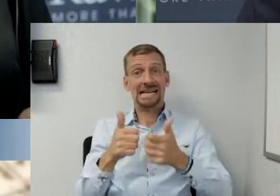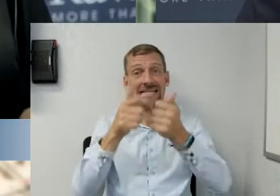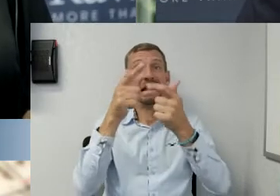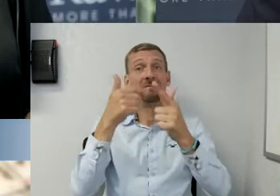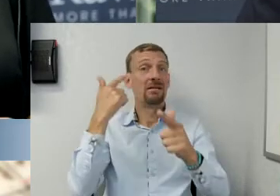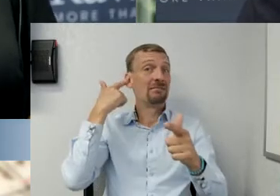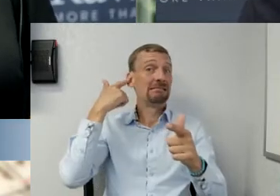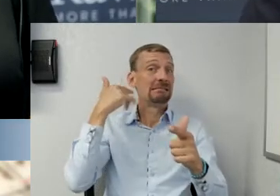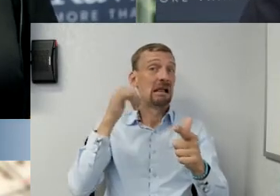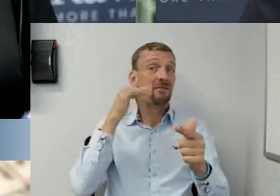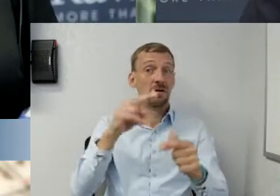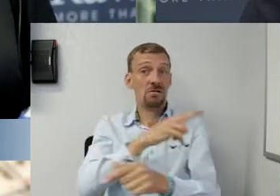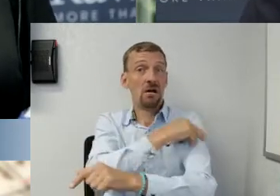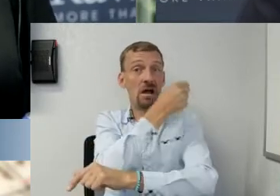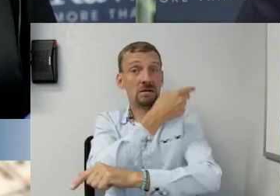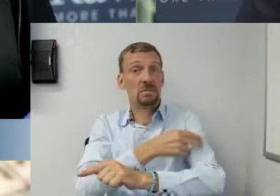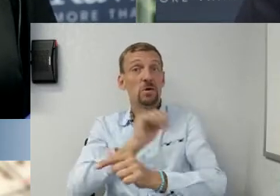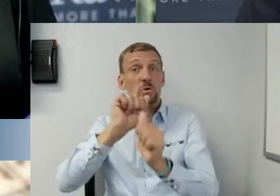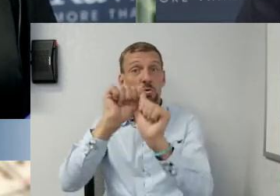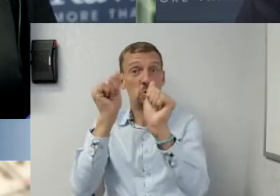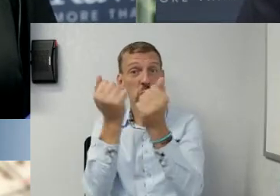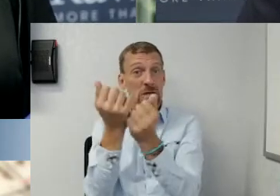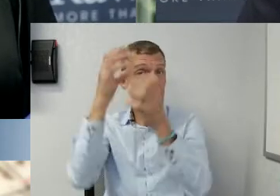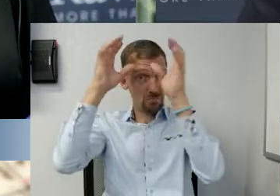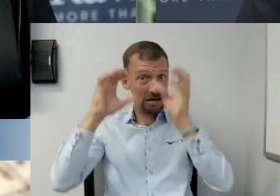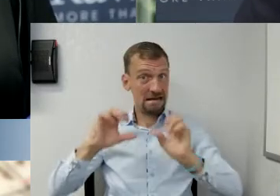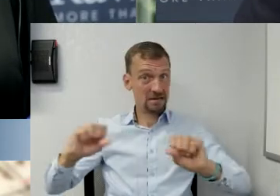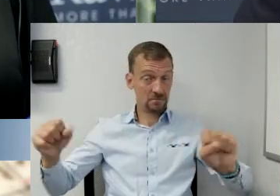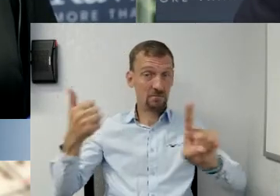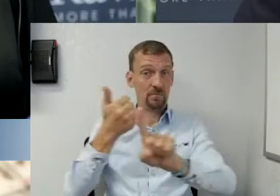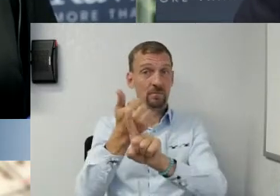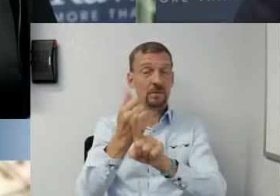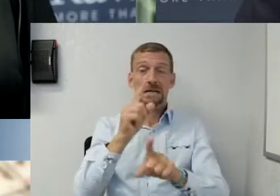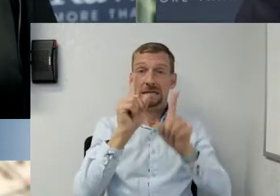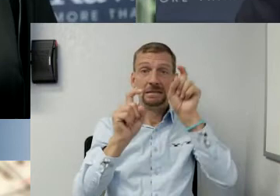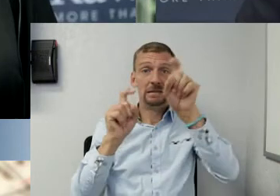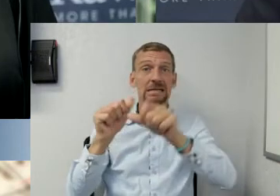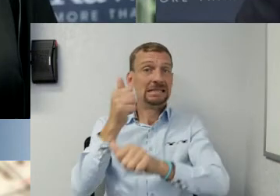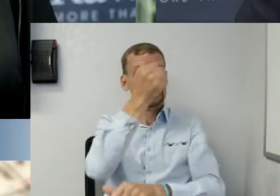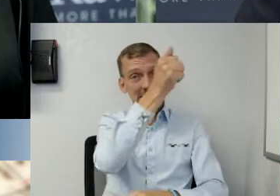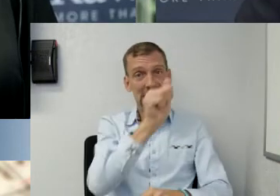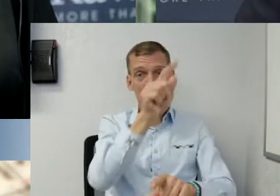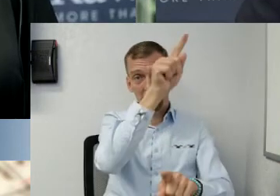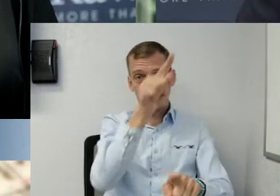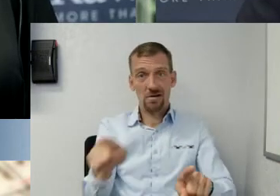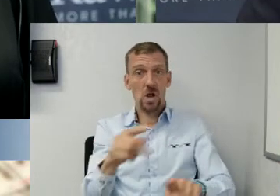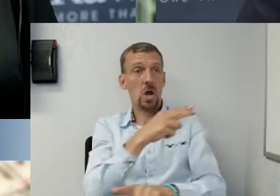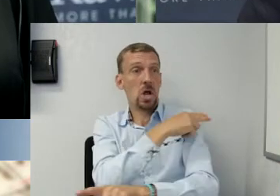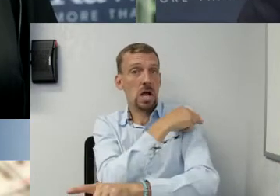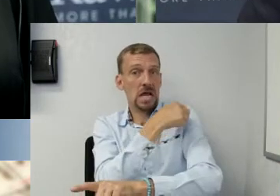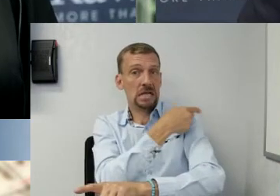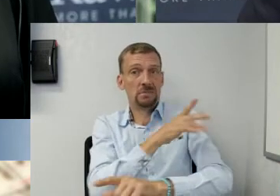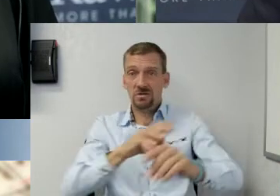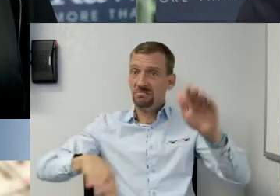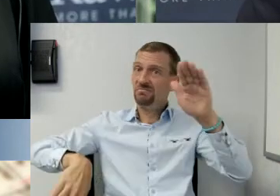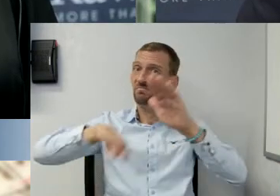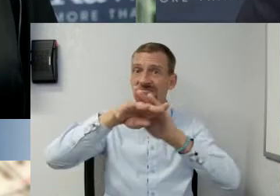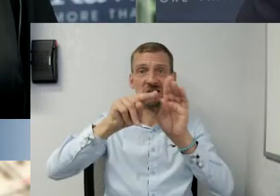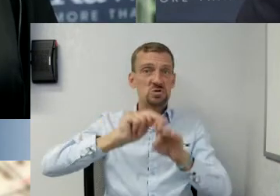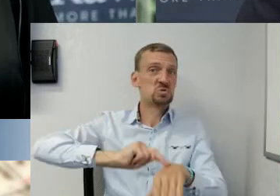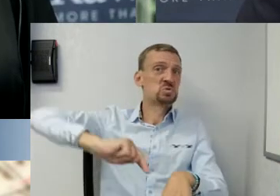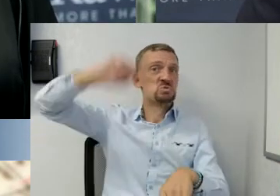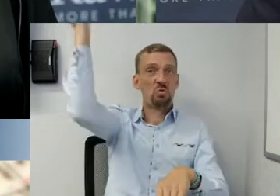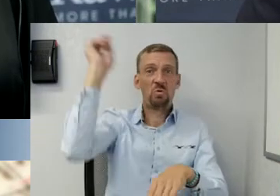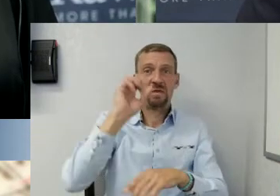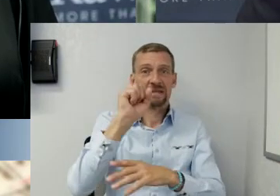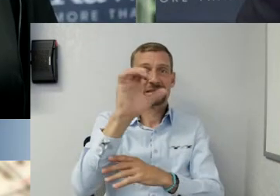Hospital Association, the president, asking any hospital all the way up to Sacramento if they